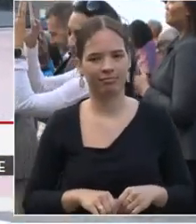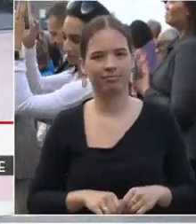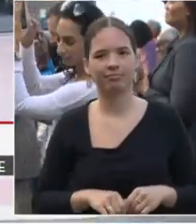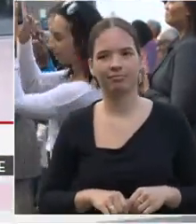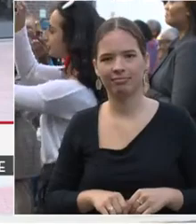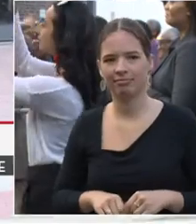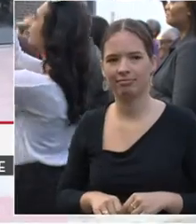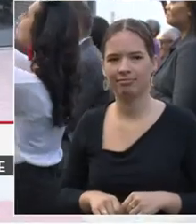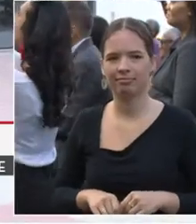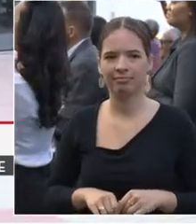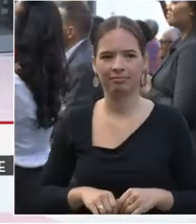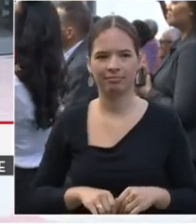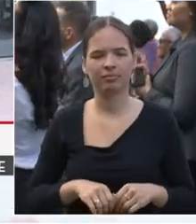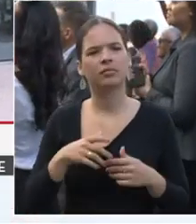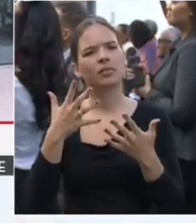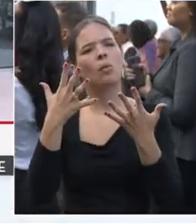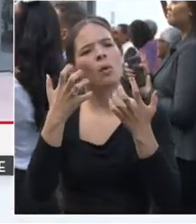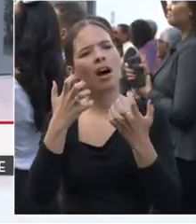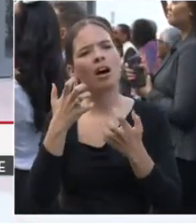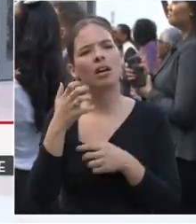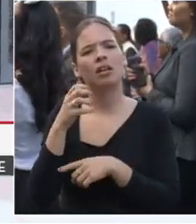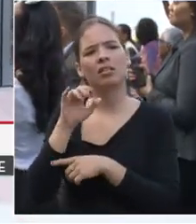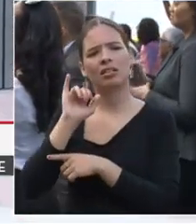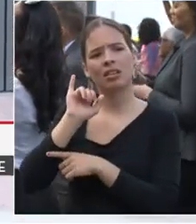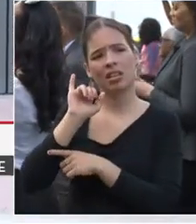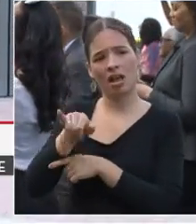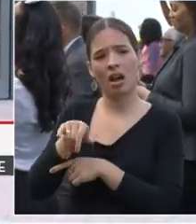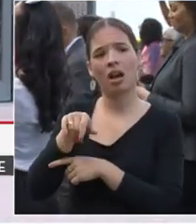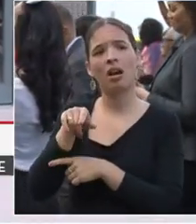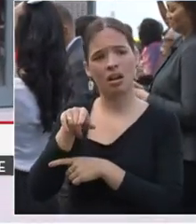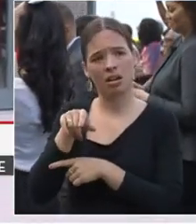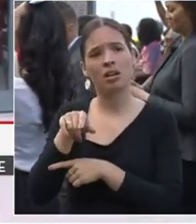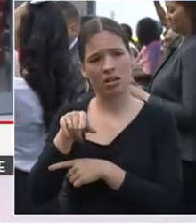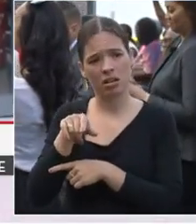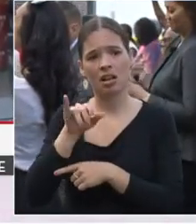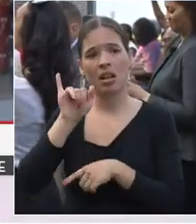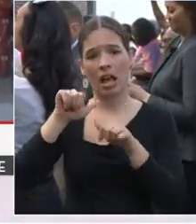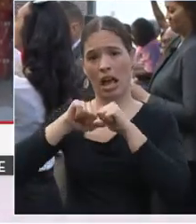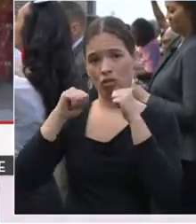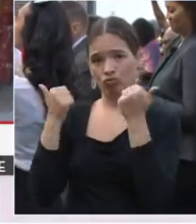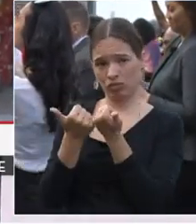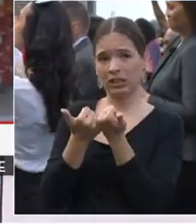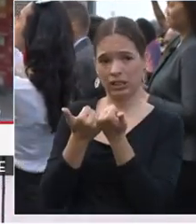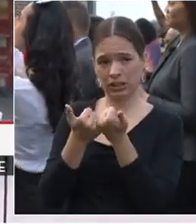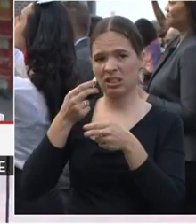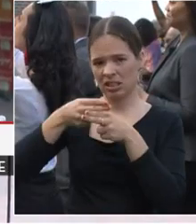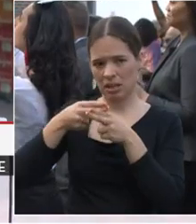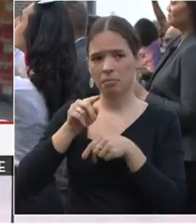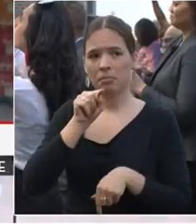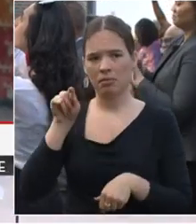I want to give the Hillcrest Civic Association a big round of applause.